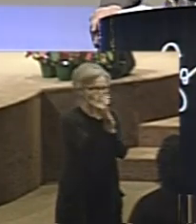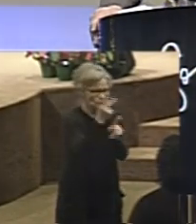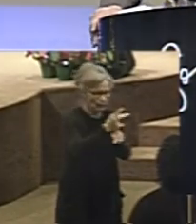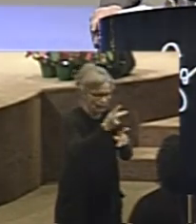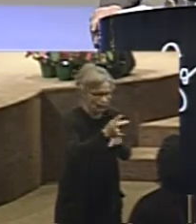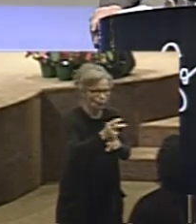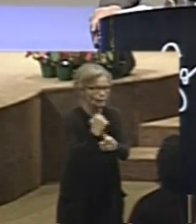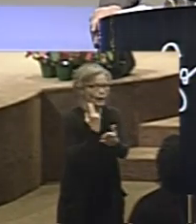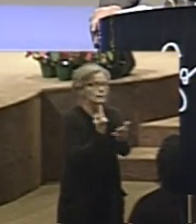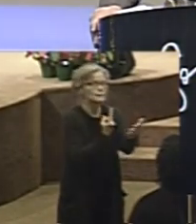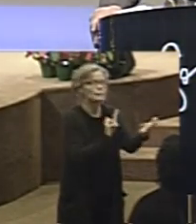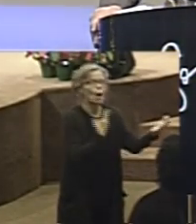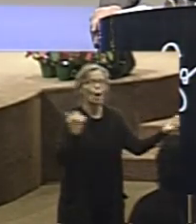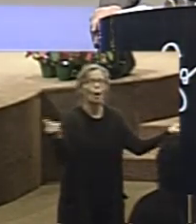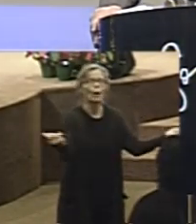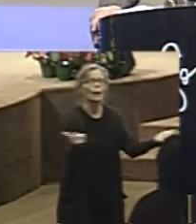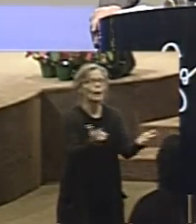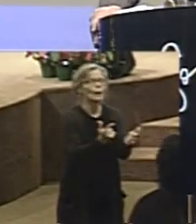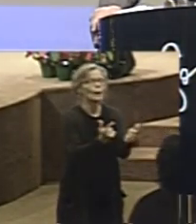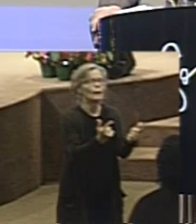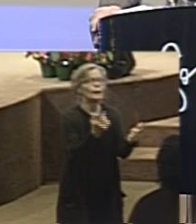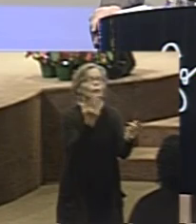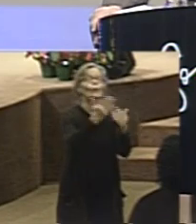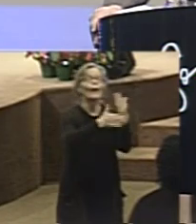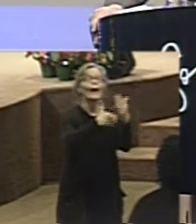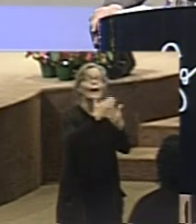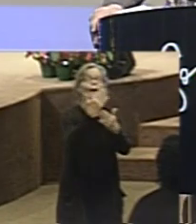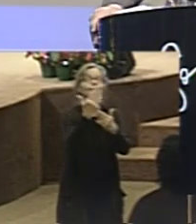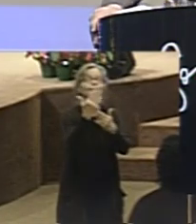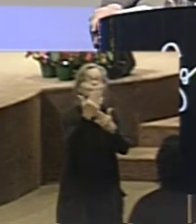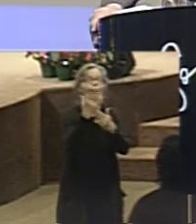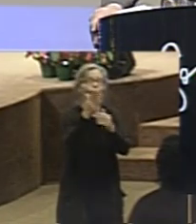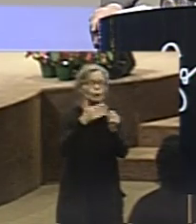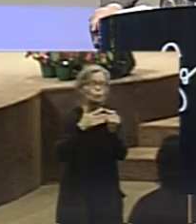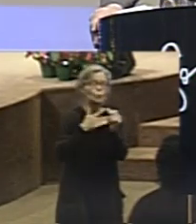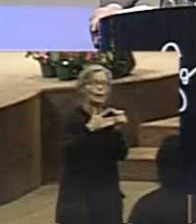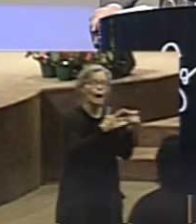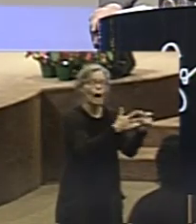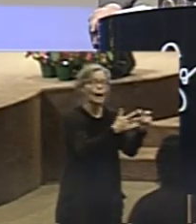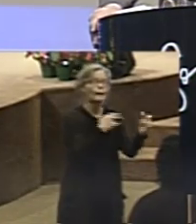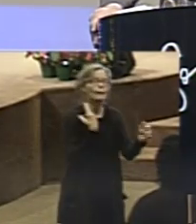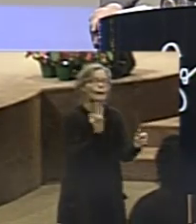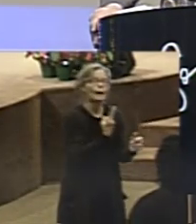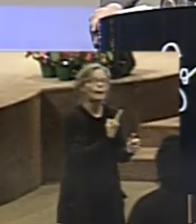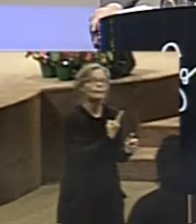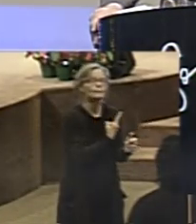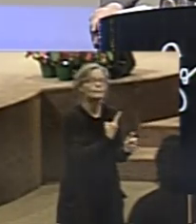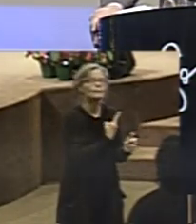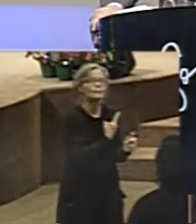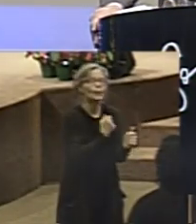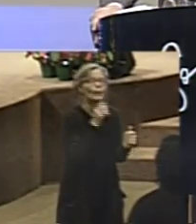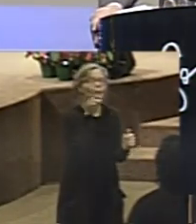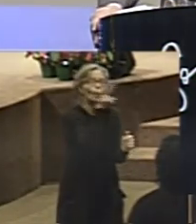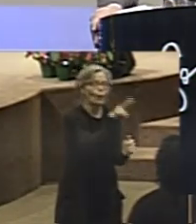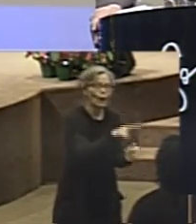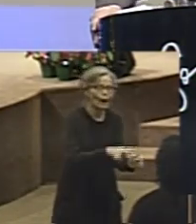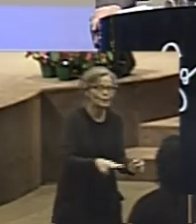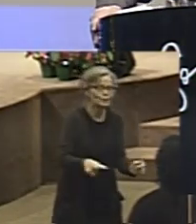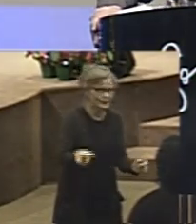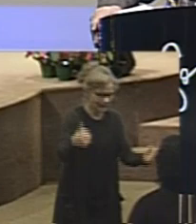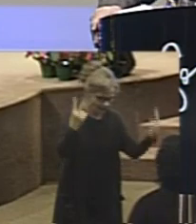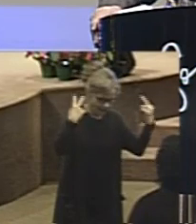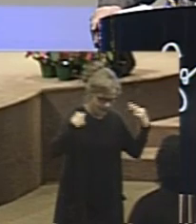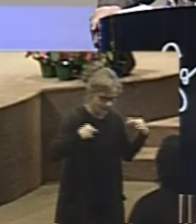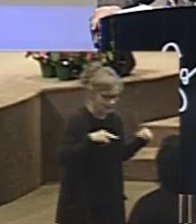us in your hand, that you guide us with your eye. Put